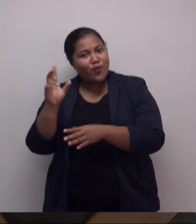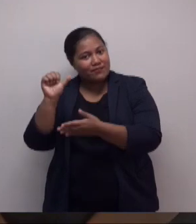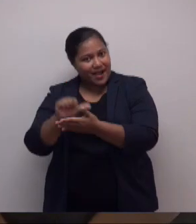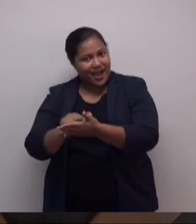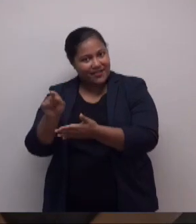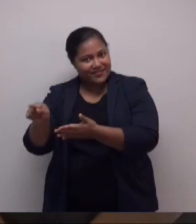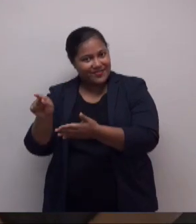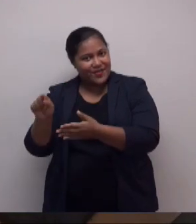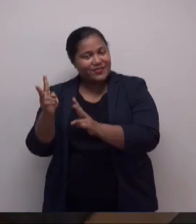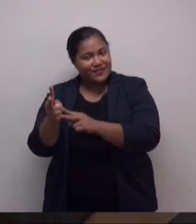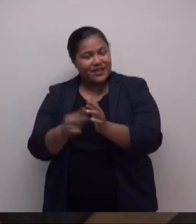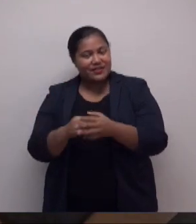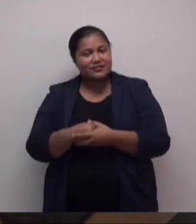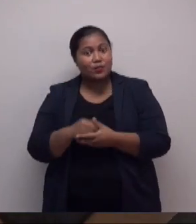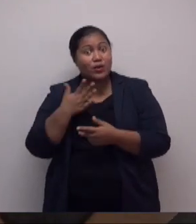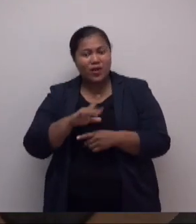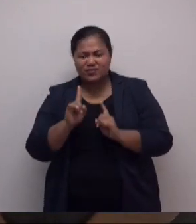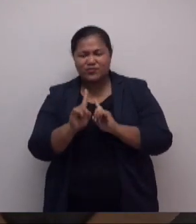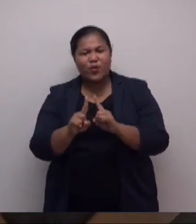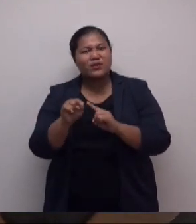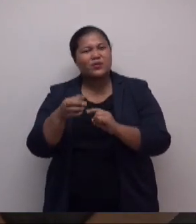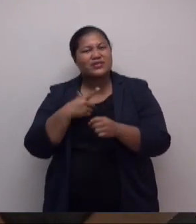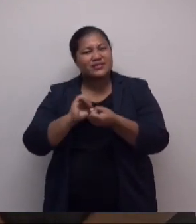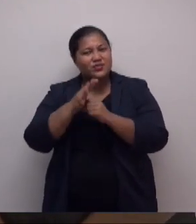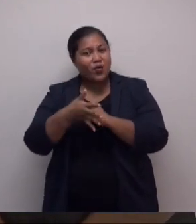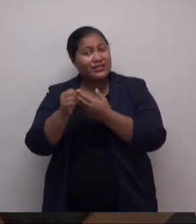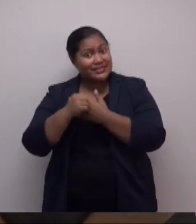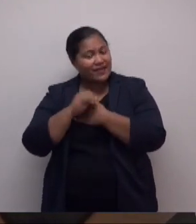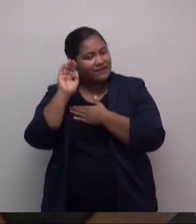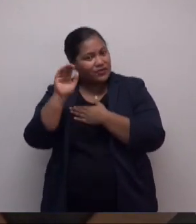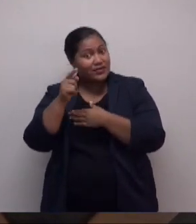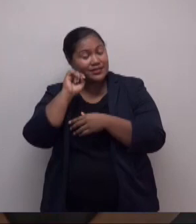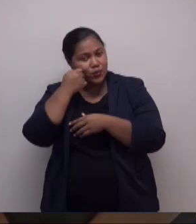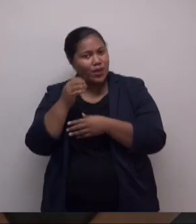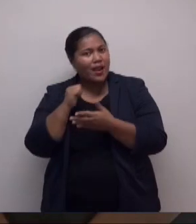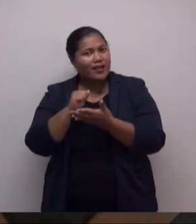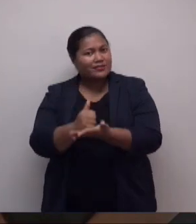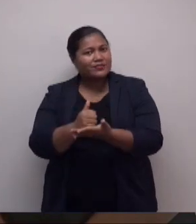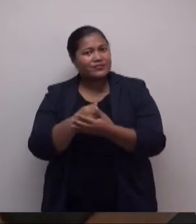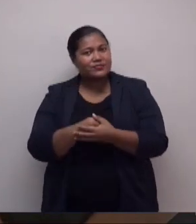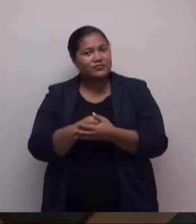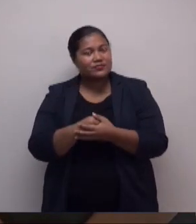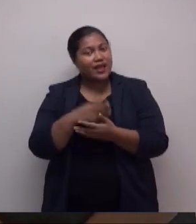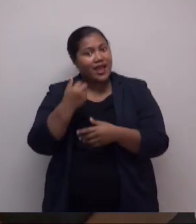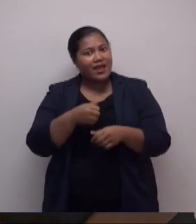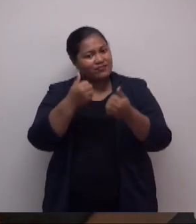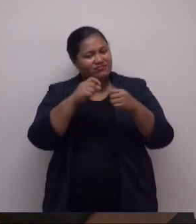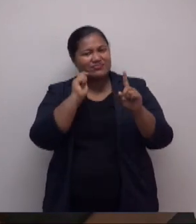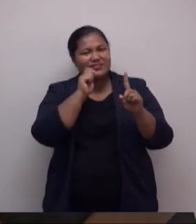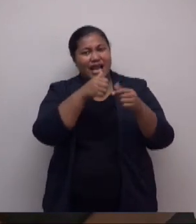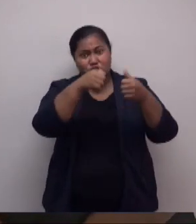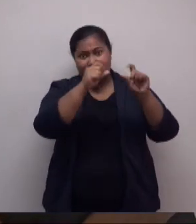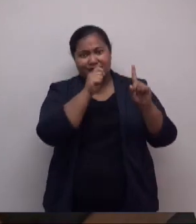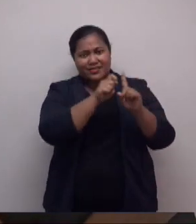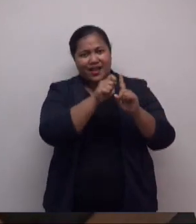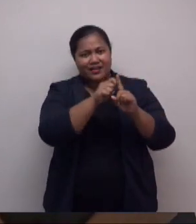so that you can be part of our COVID-safe future. This will help you reap the full benefits of our recovery. It is